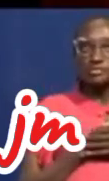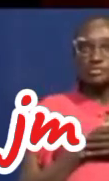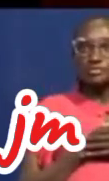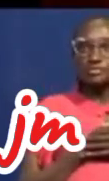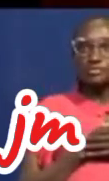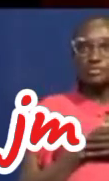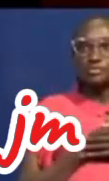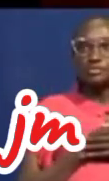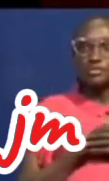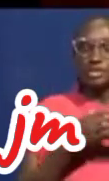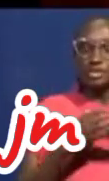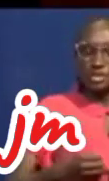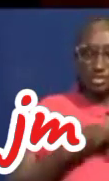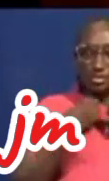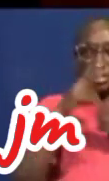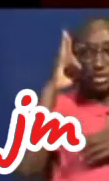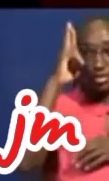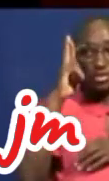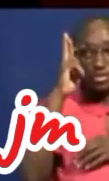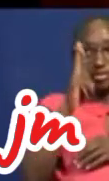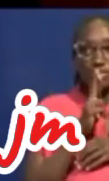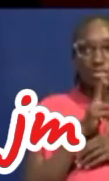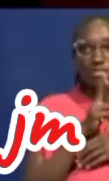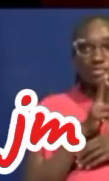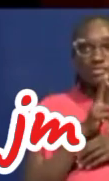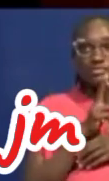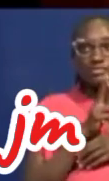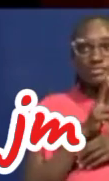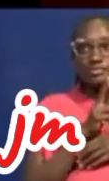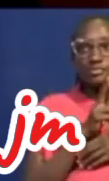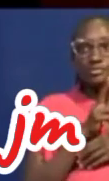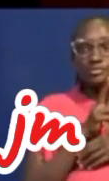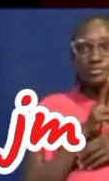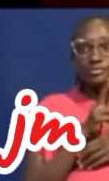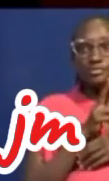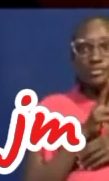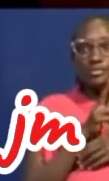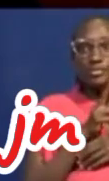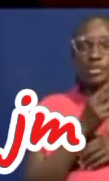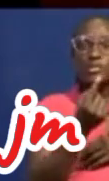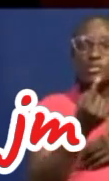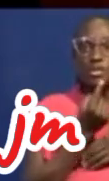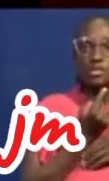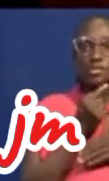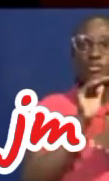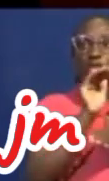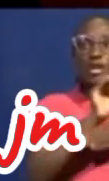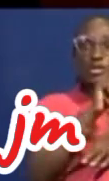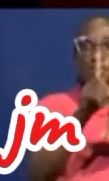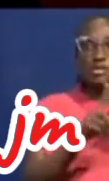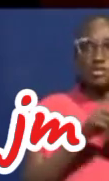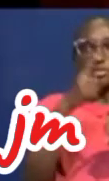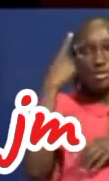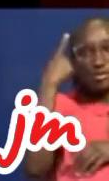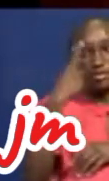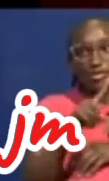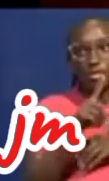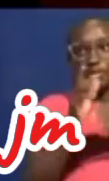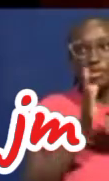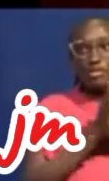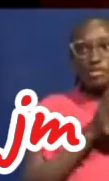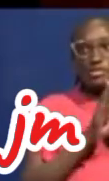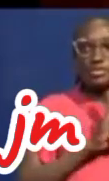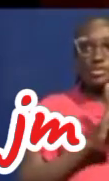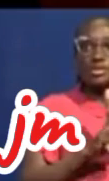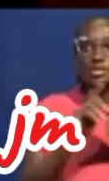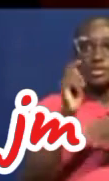the express reason for the appearance, Mr. Speaker, is to ask questions for and on